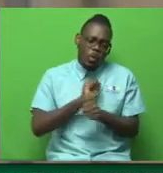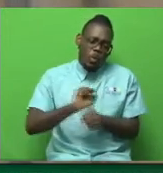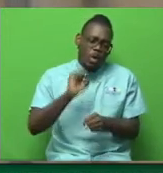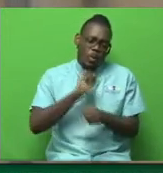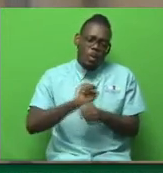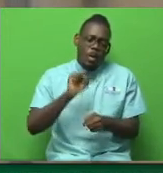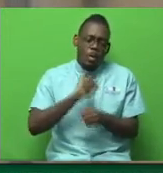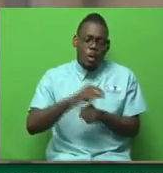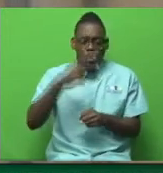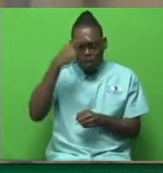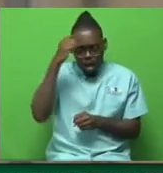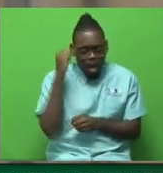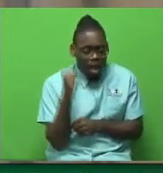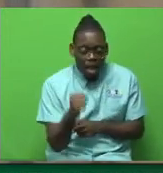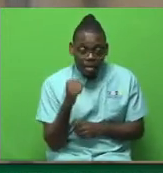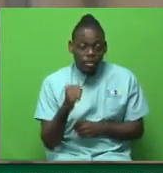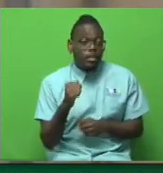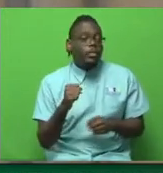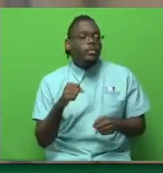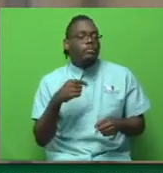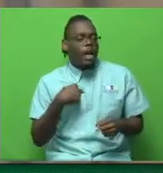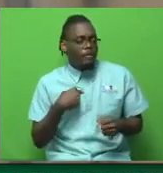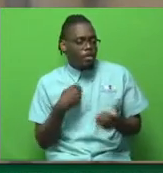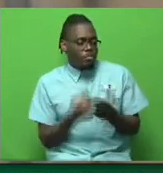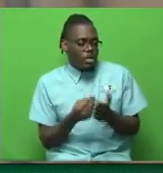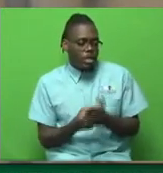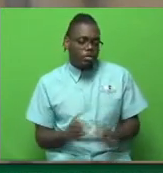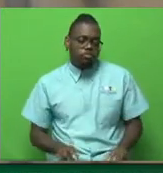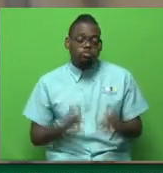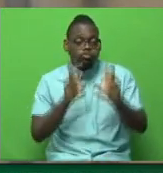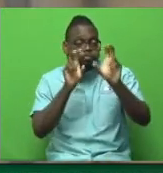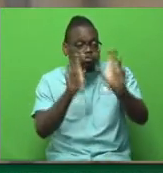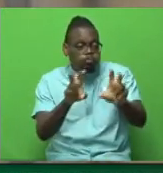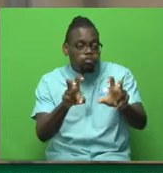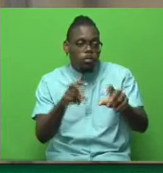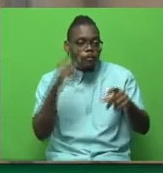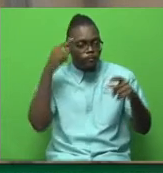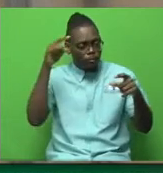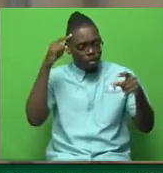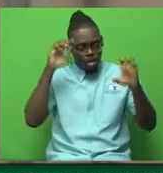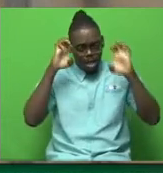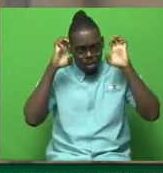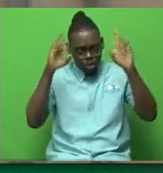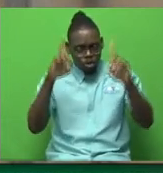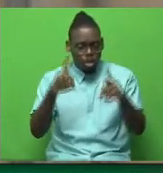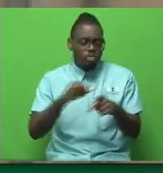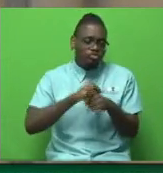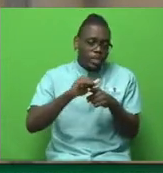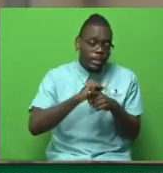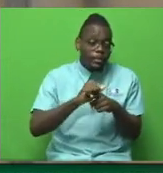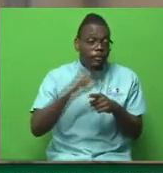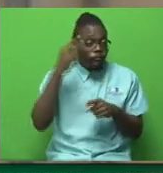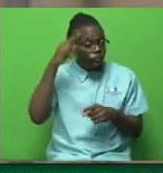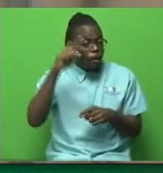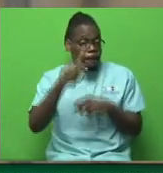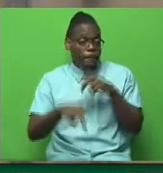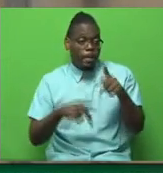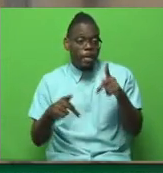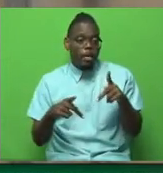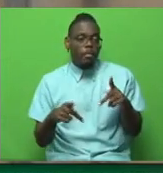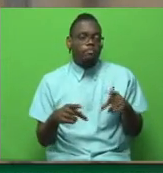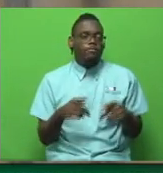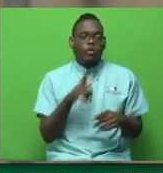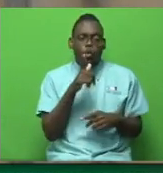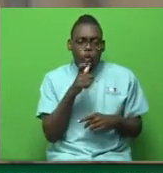and as we continue to invest billions annually in Education and Training to produce the citizens who are